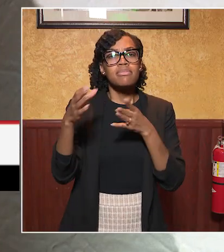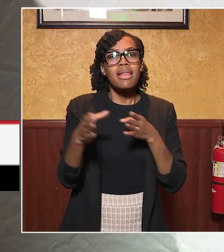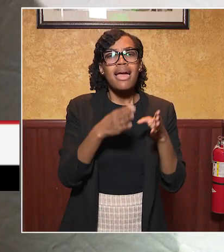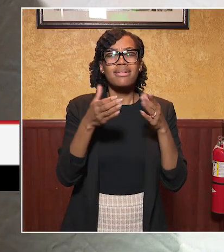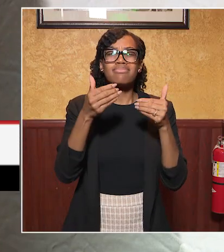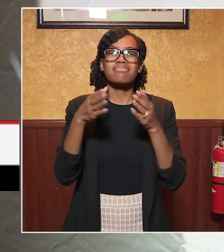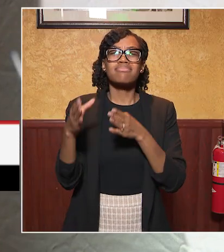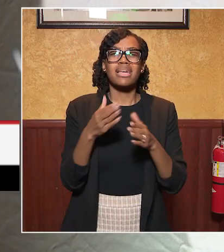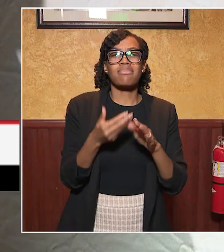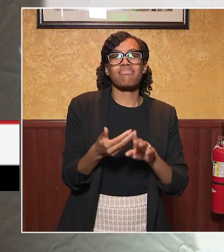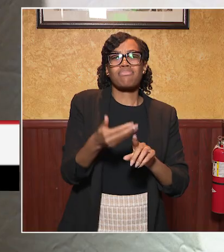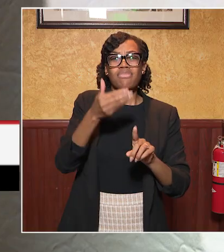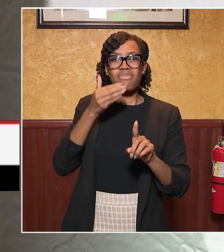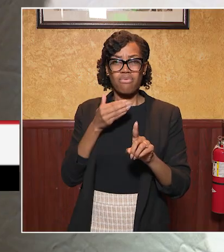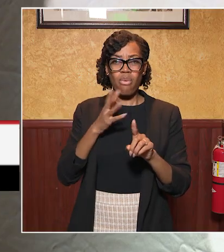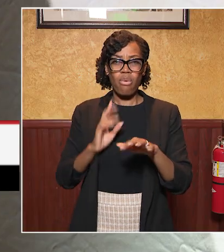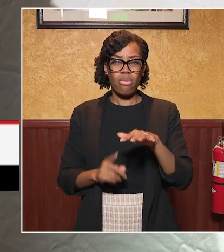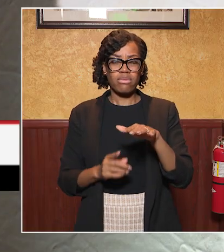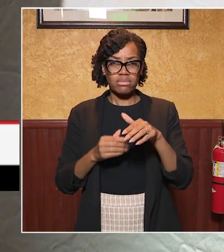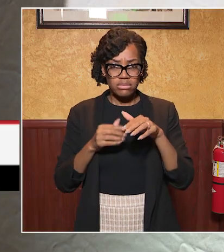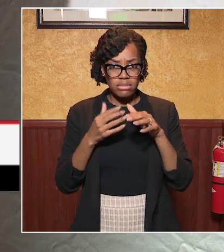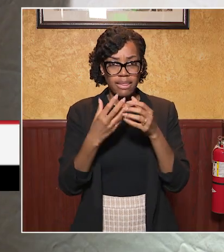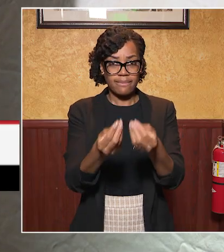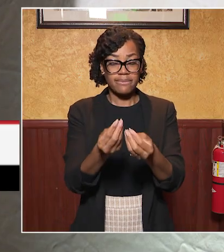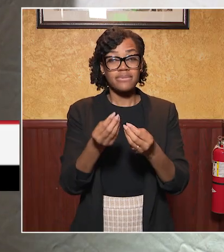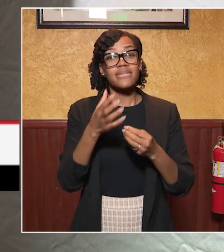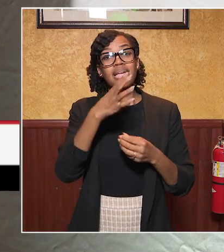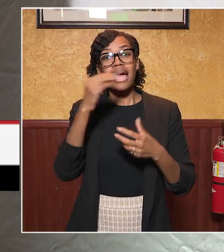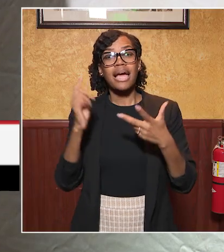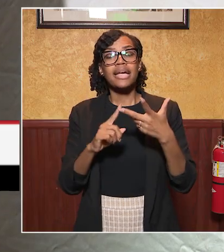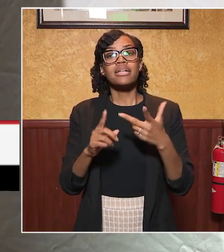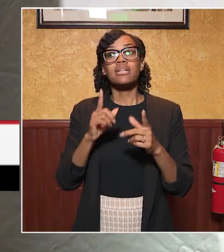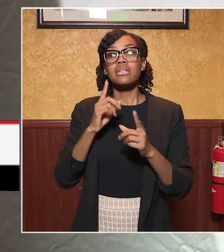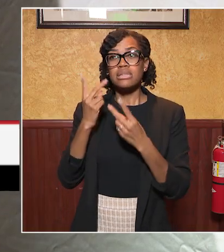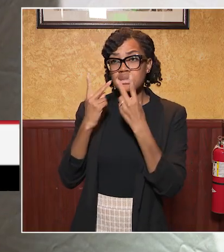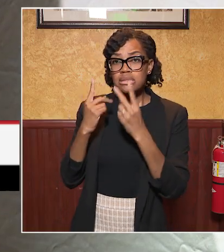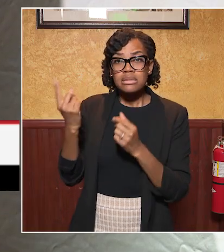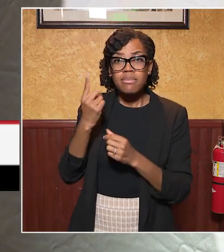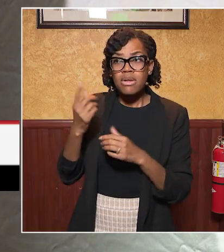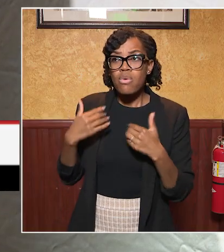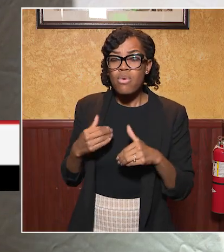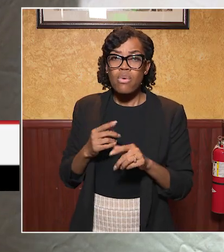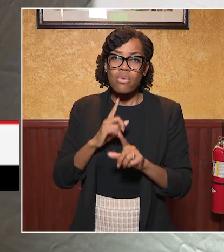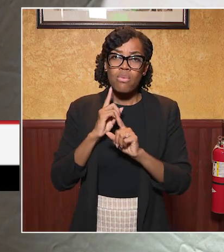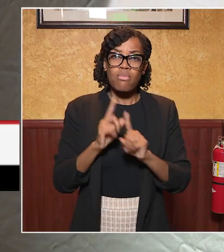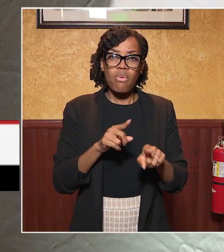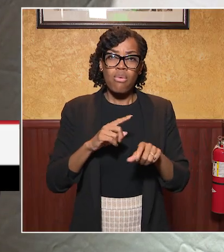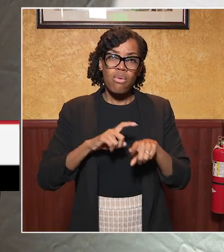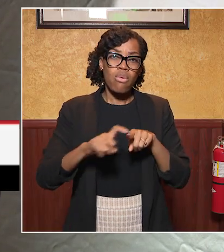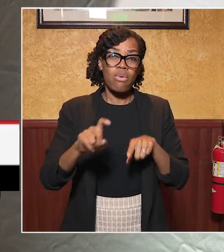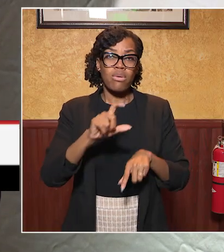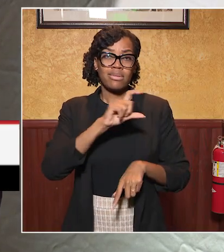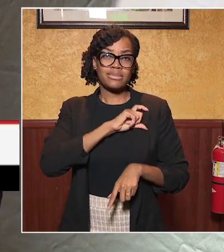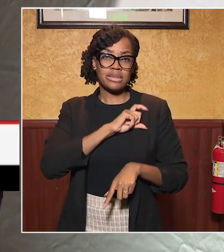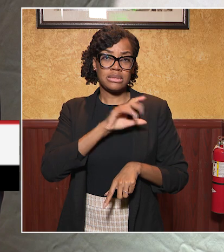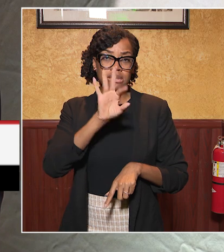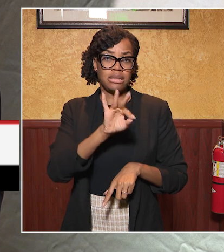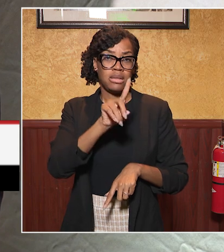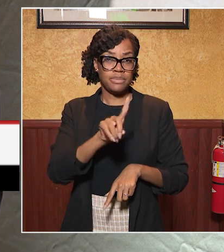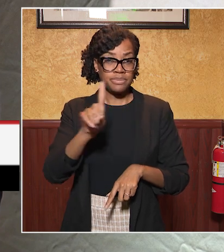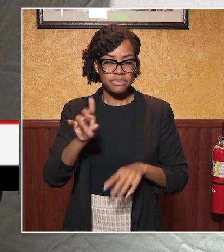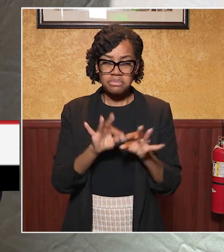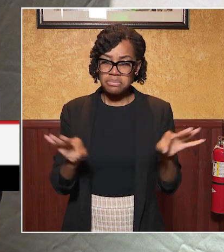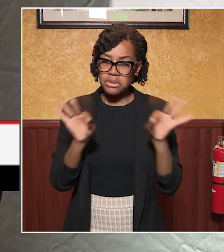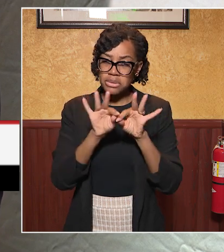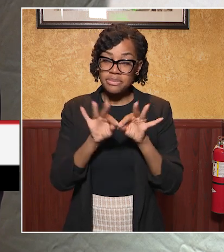may have to the Metropolitan Police Department or to some of our partnering agencies. And before I close, I again want to thank Garen Price. He has